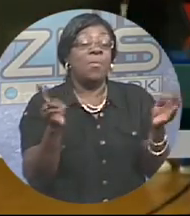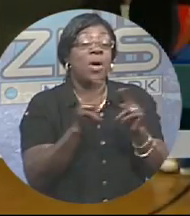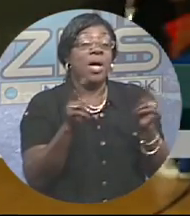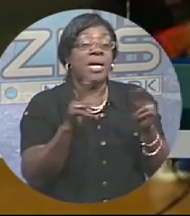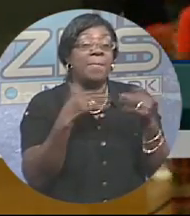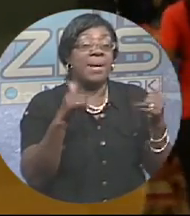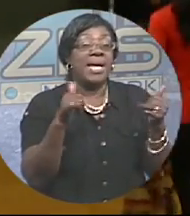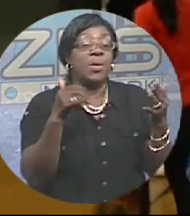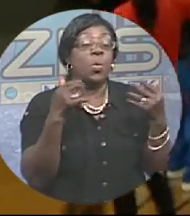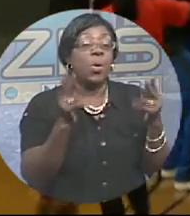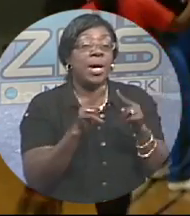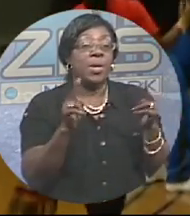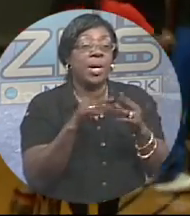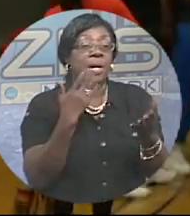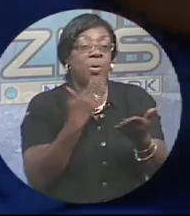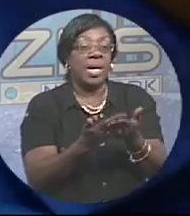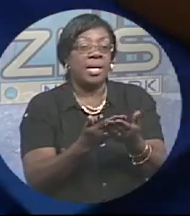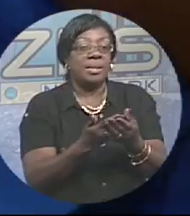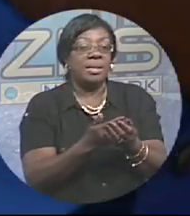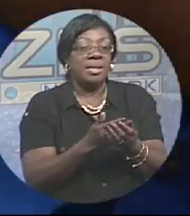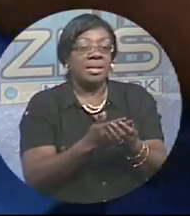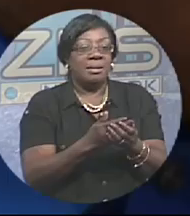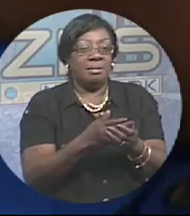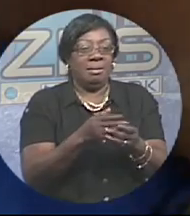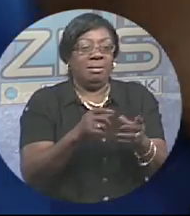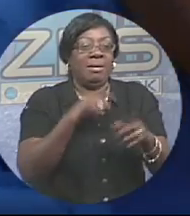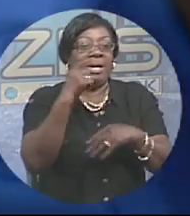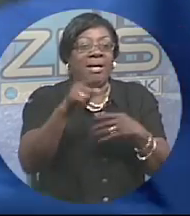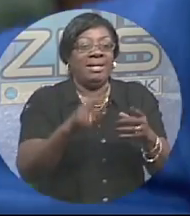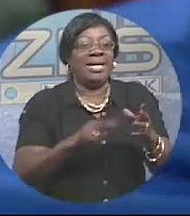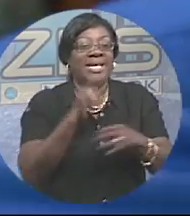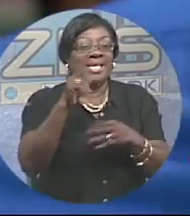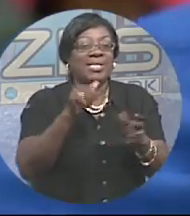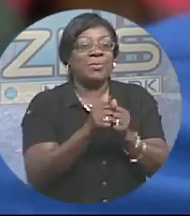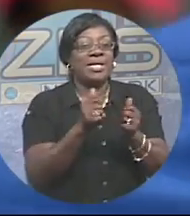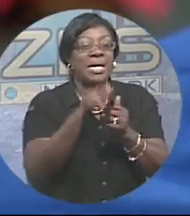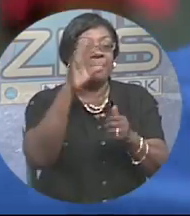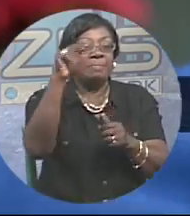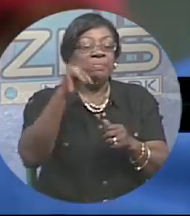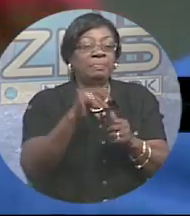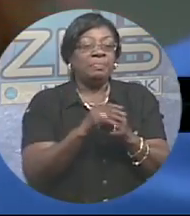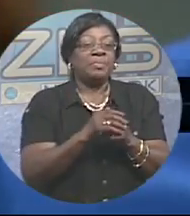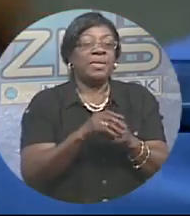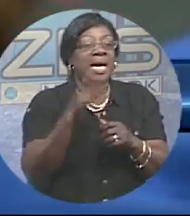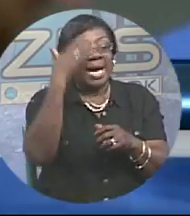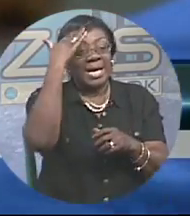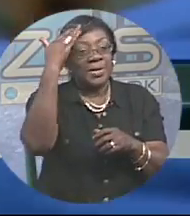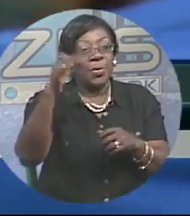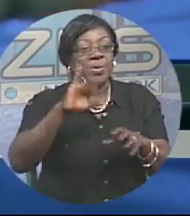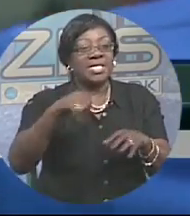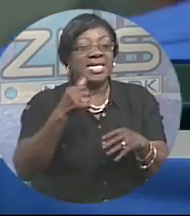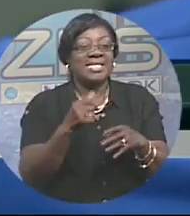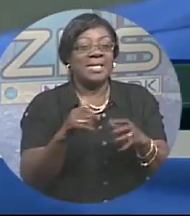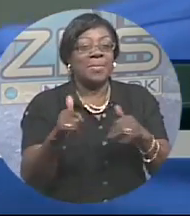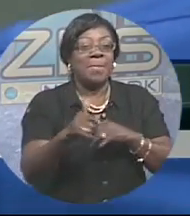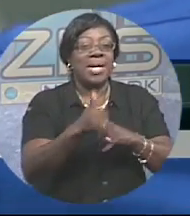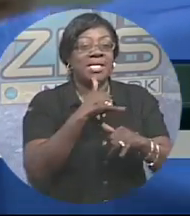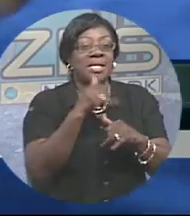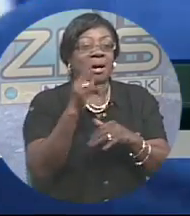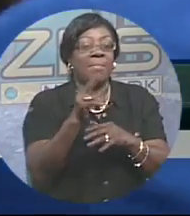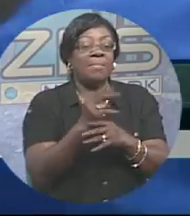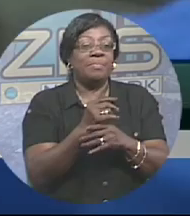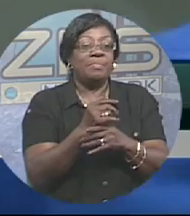down the stretch. We needed a stop, and we got one. I can't catch a break with these guys, eh? I don't know. We just didn't execute.